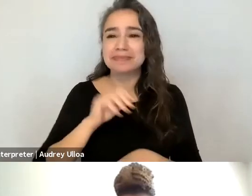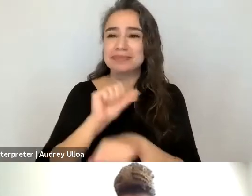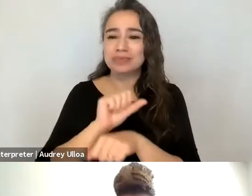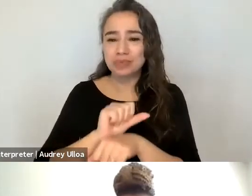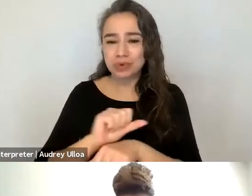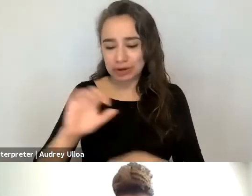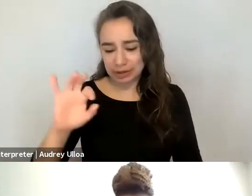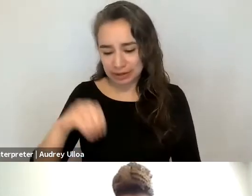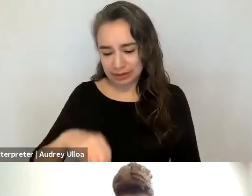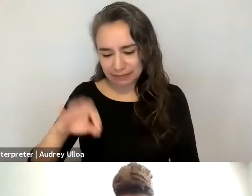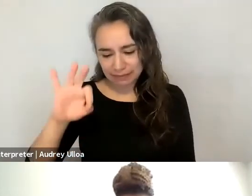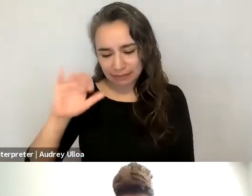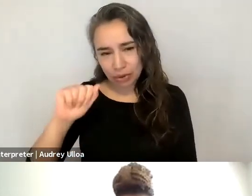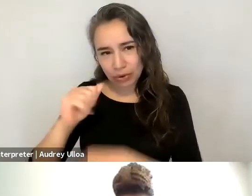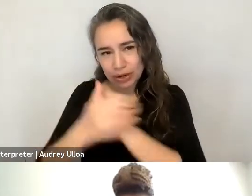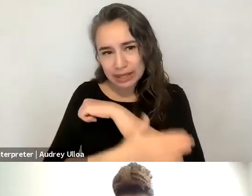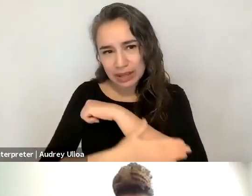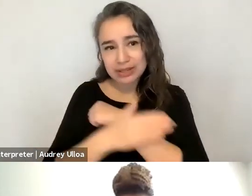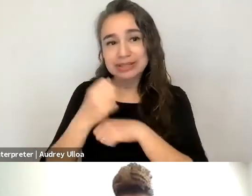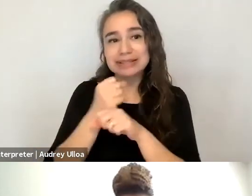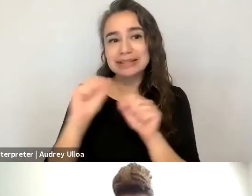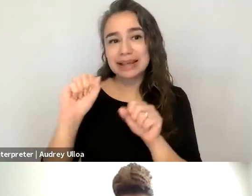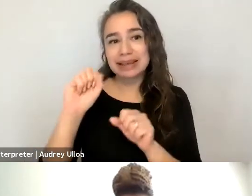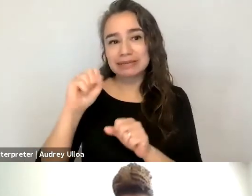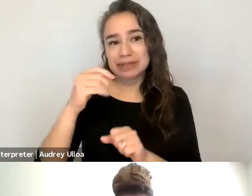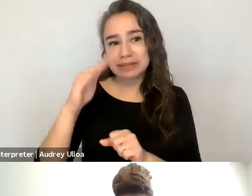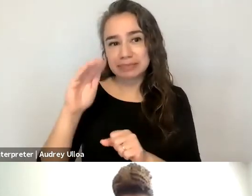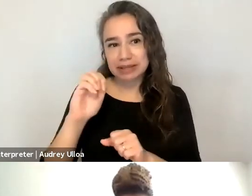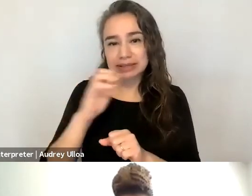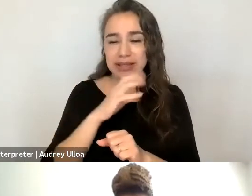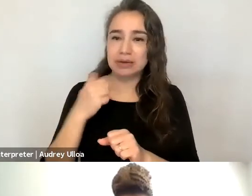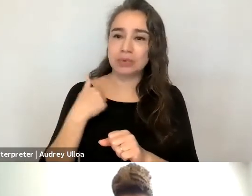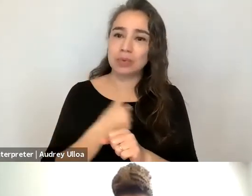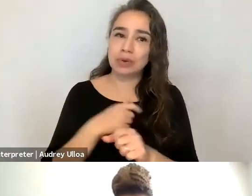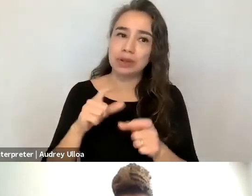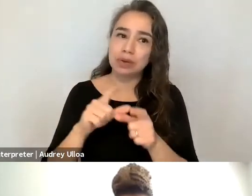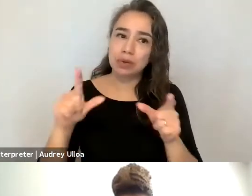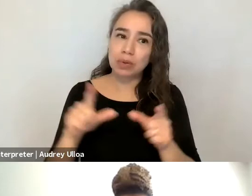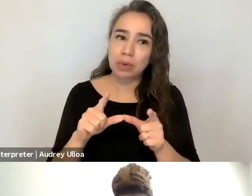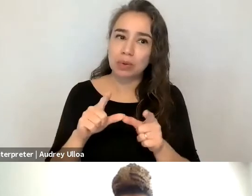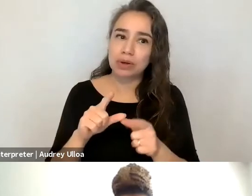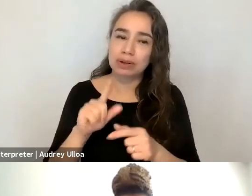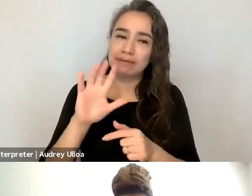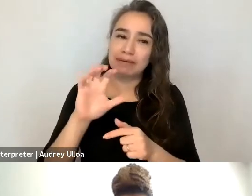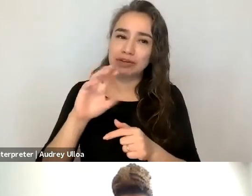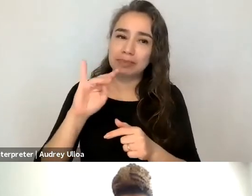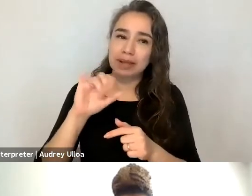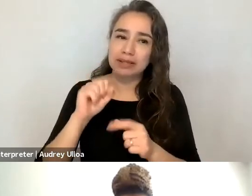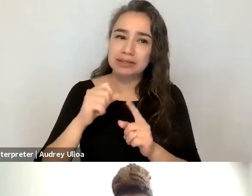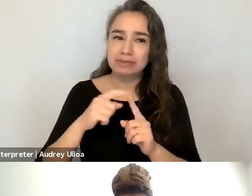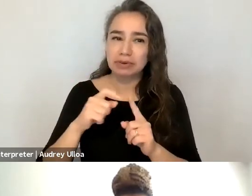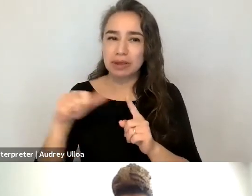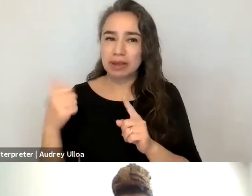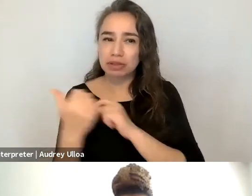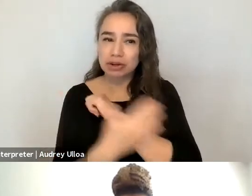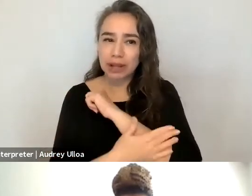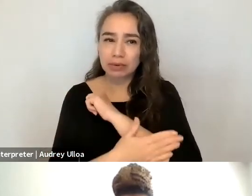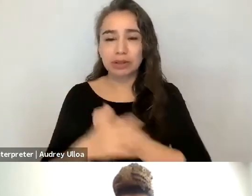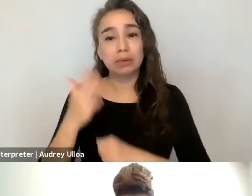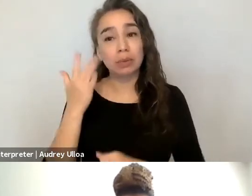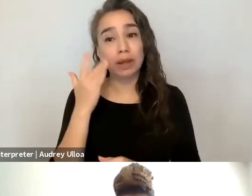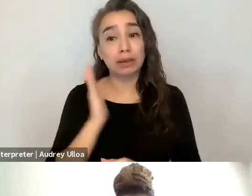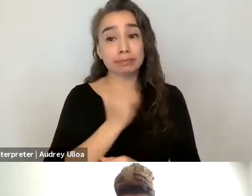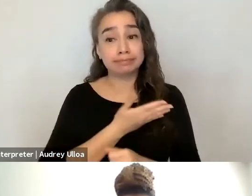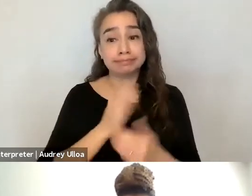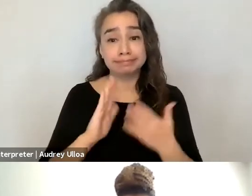Franklin County, and I work with Safe Space. And we're located about 35 miles from Wake County. And what makes our community